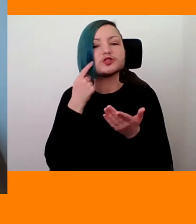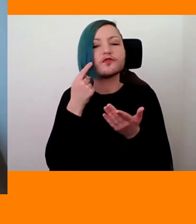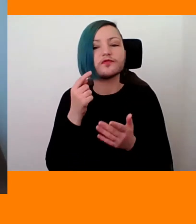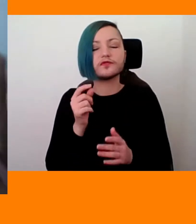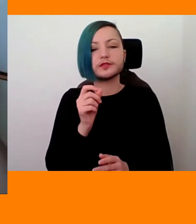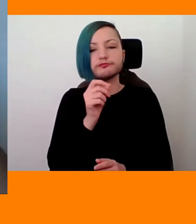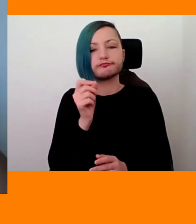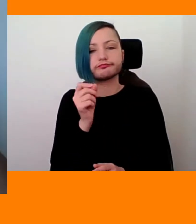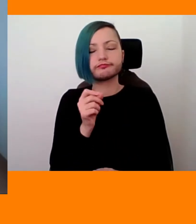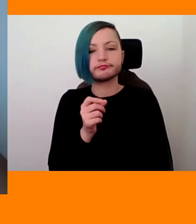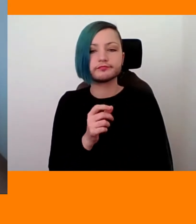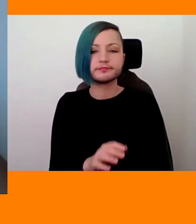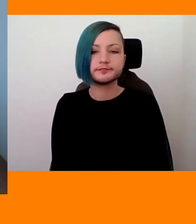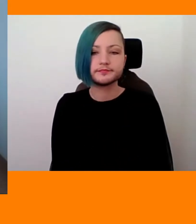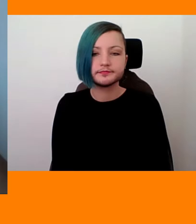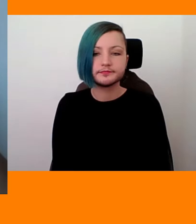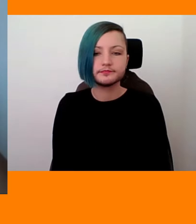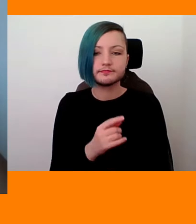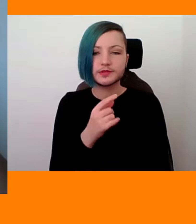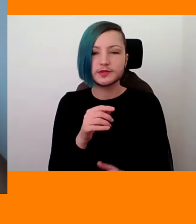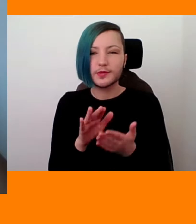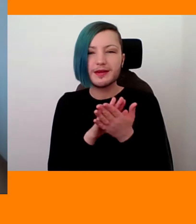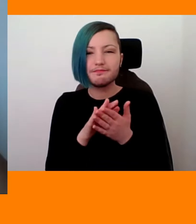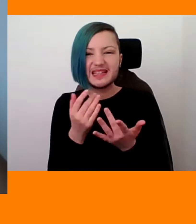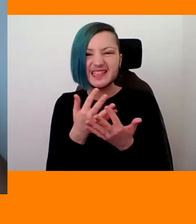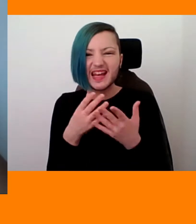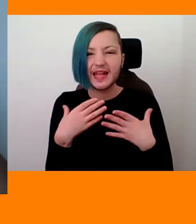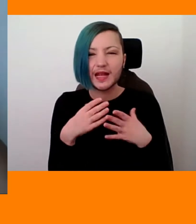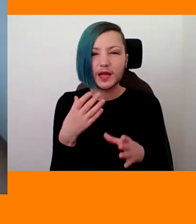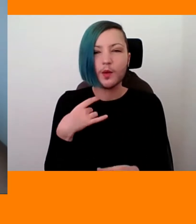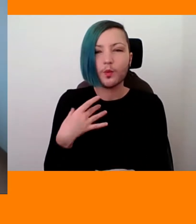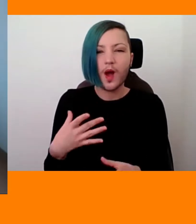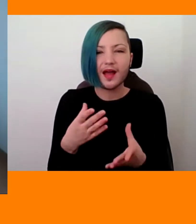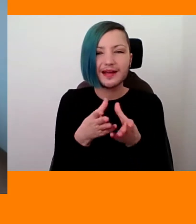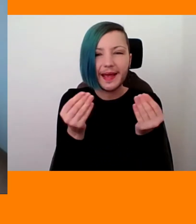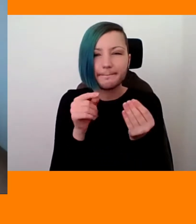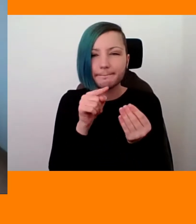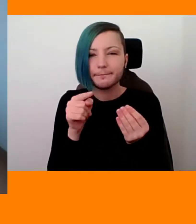And you can probably see there, I'm filling in all of these little white gaps that I've left.